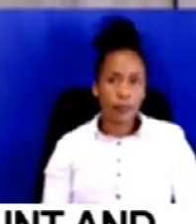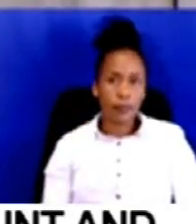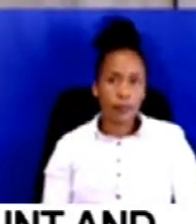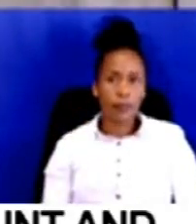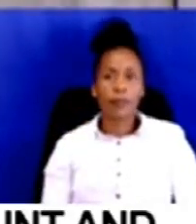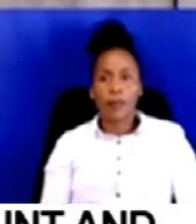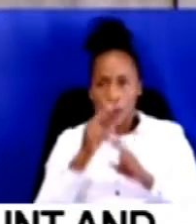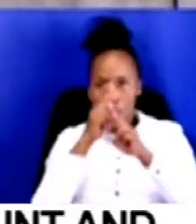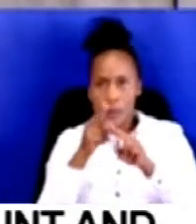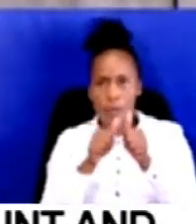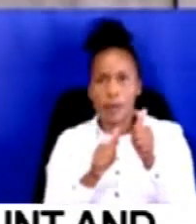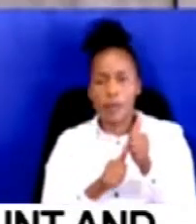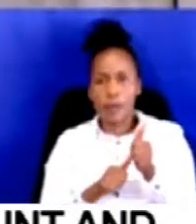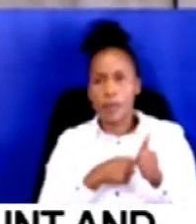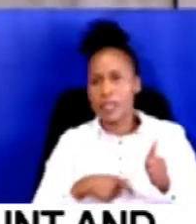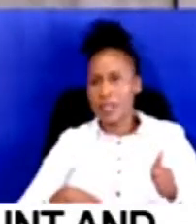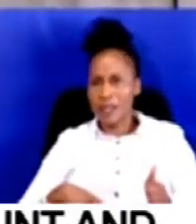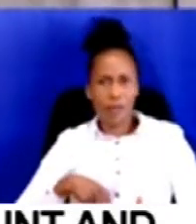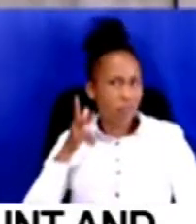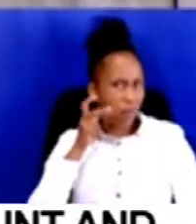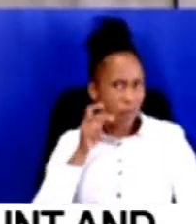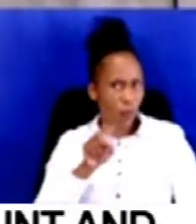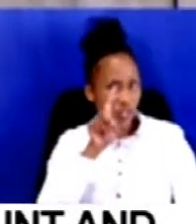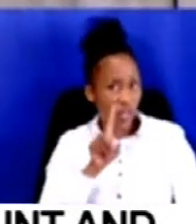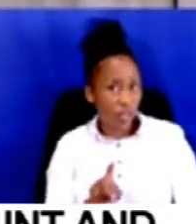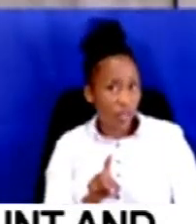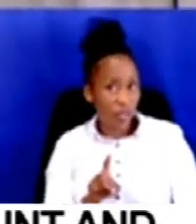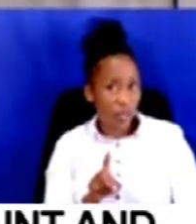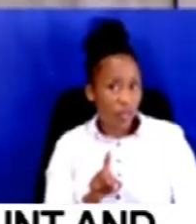Honorable Deputy President, I hope you got the question.